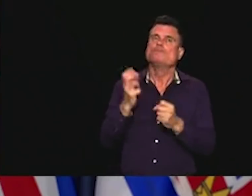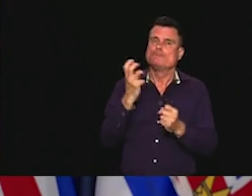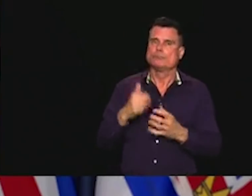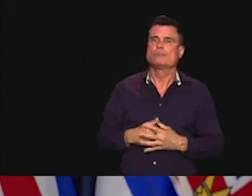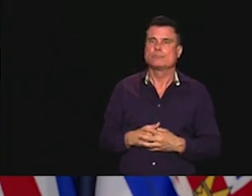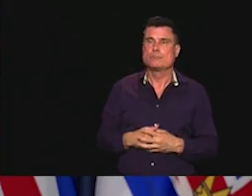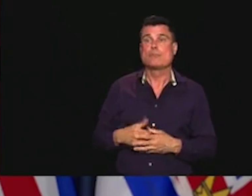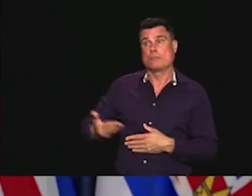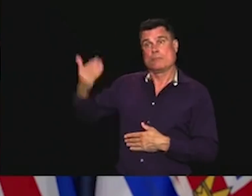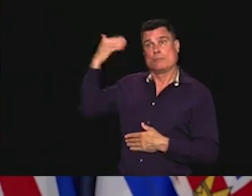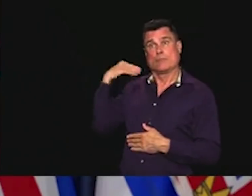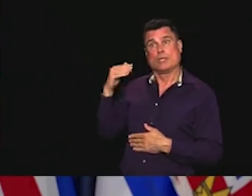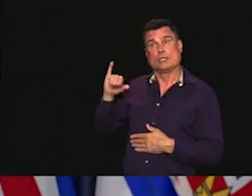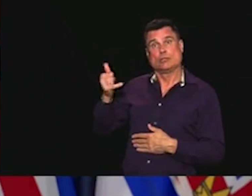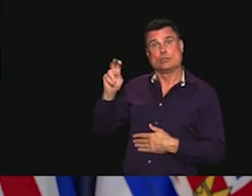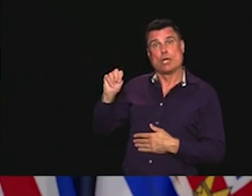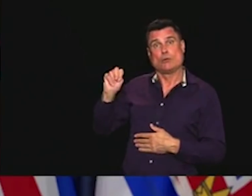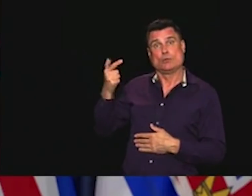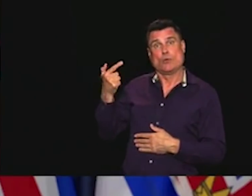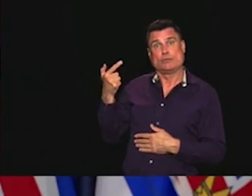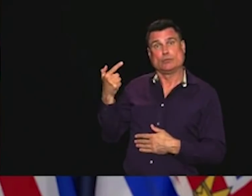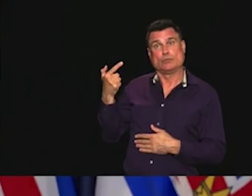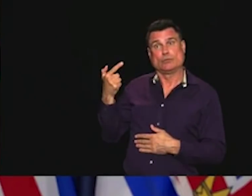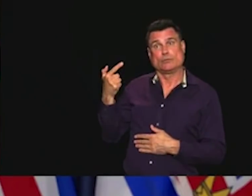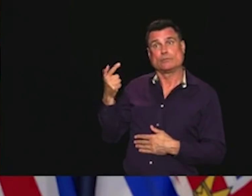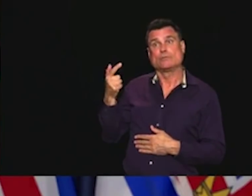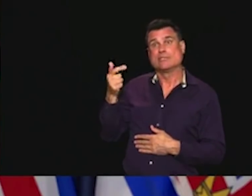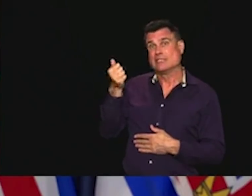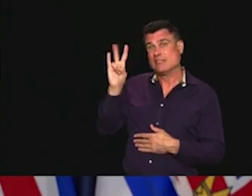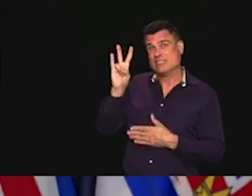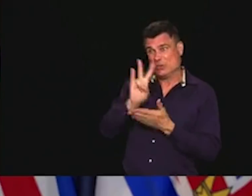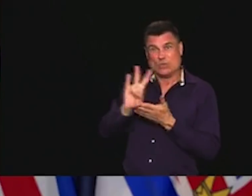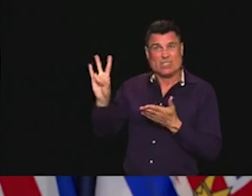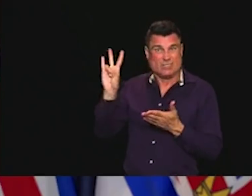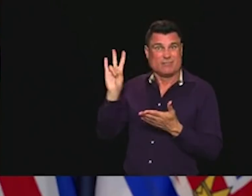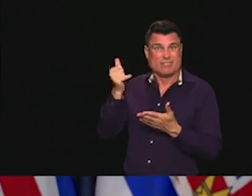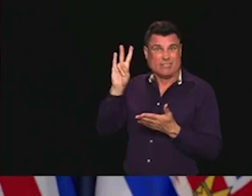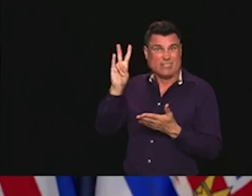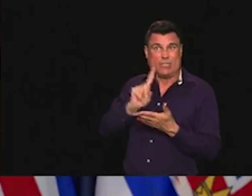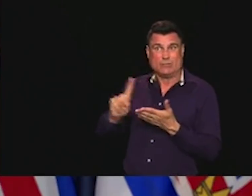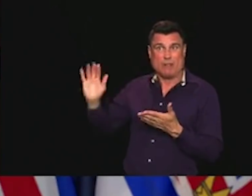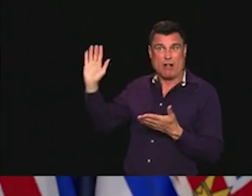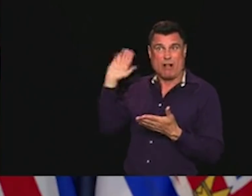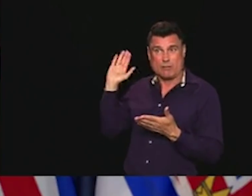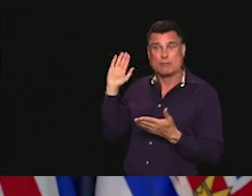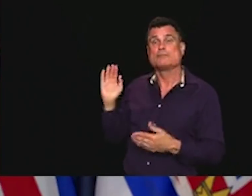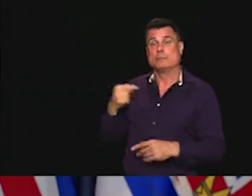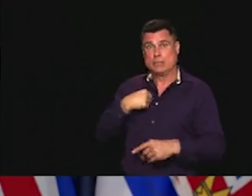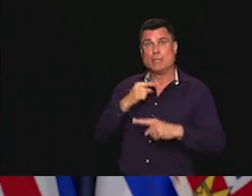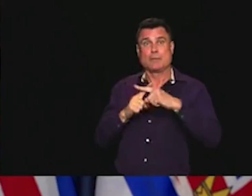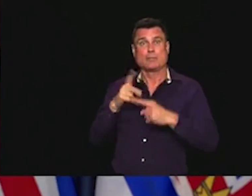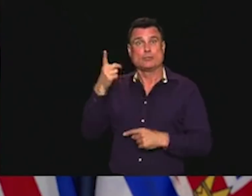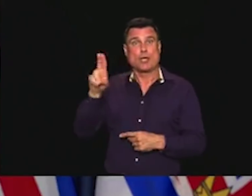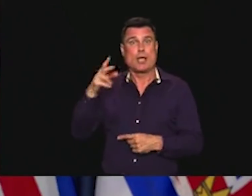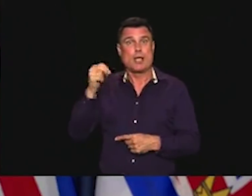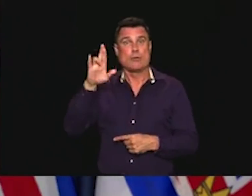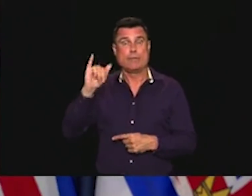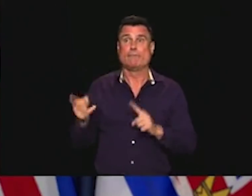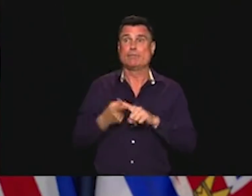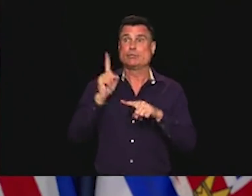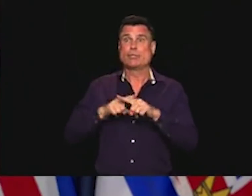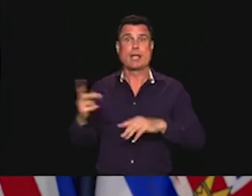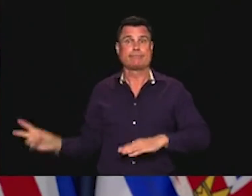both ends, extraordinary that during COVID-19 so many surgeries, urgent surgeries and emergency surgeries were done by